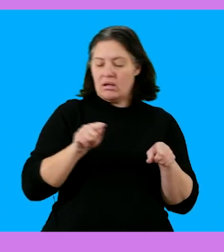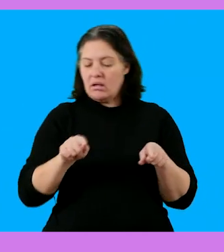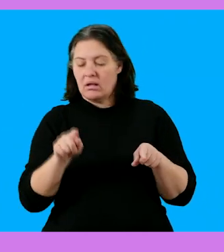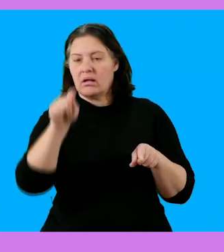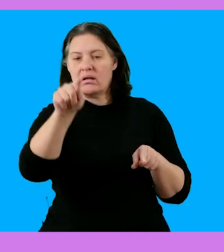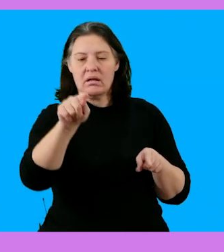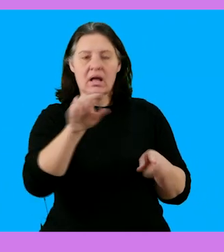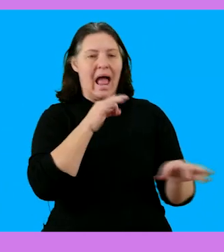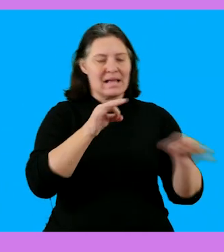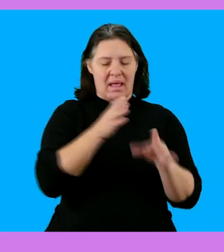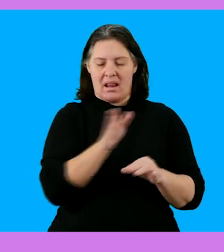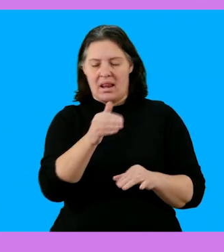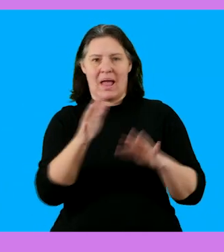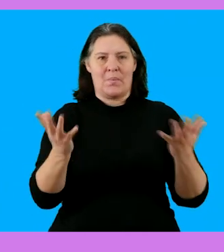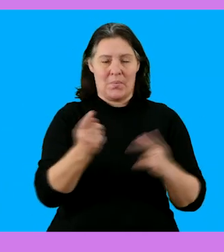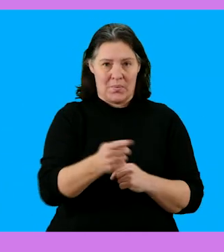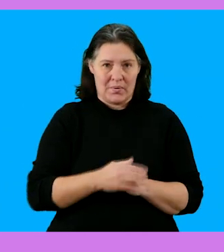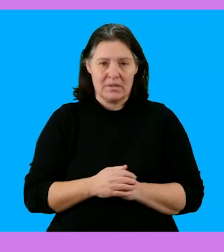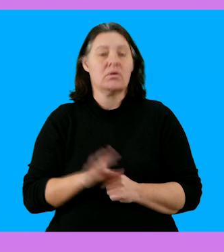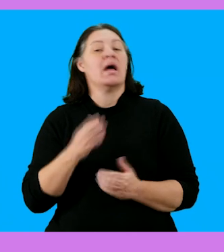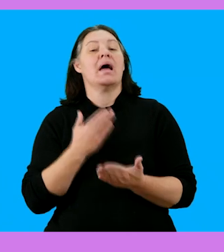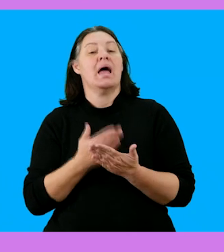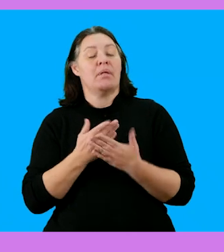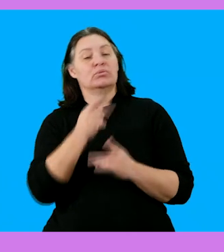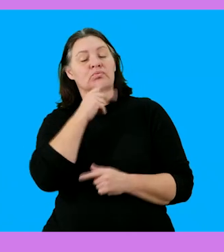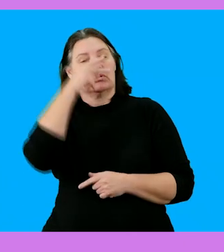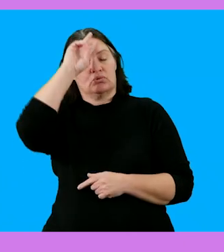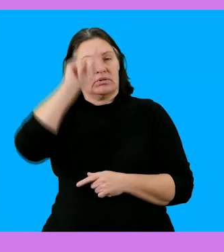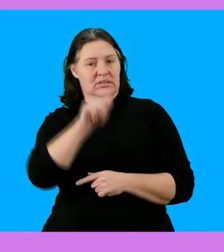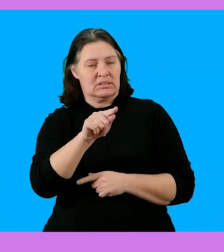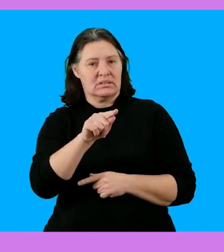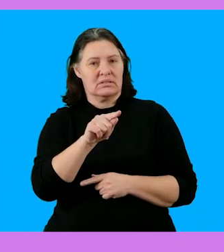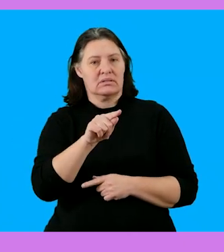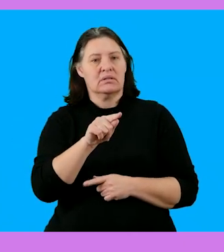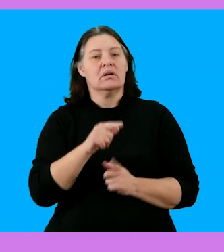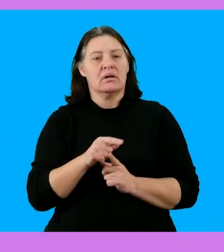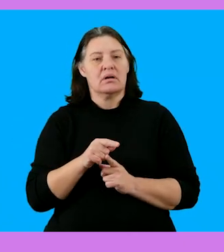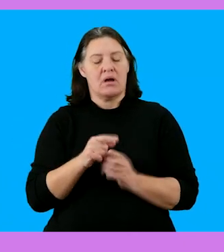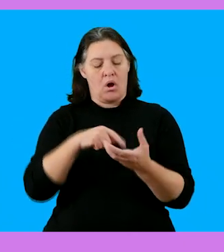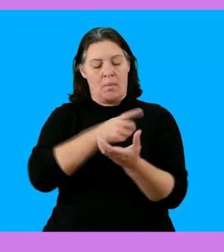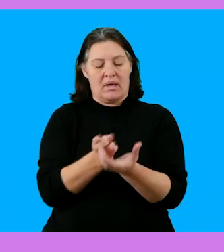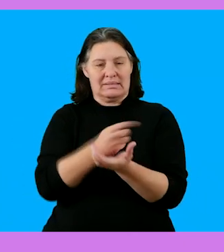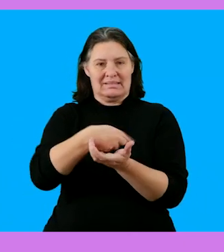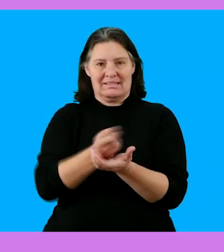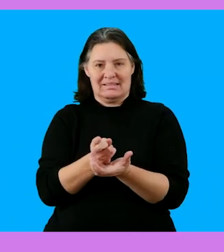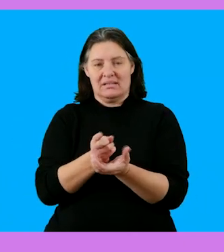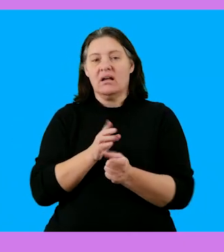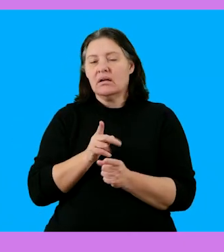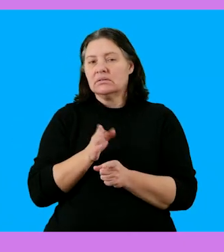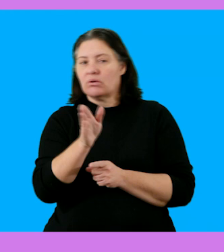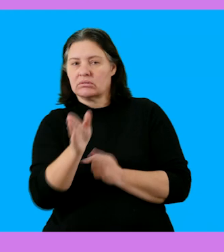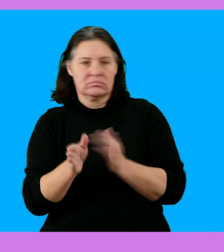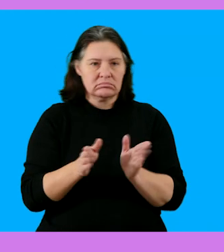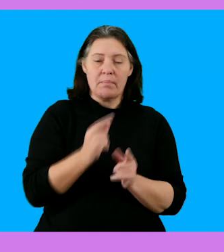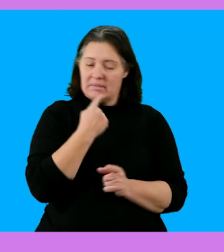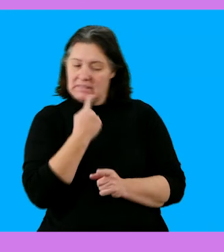between two or more locations. Also important, you must be able to interpret compass direction and use the compass